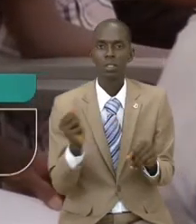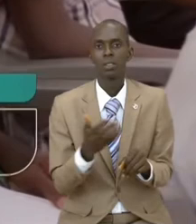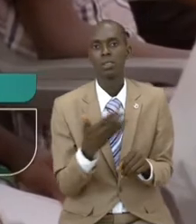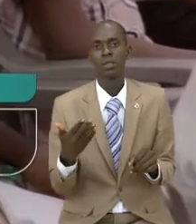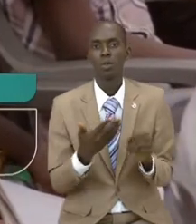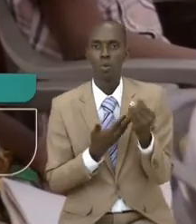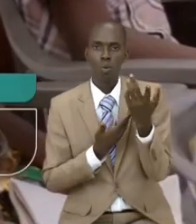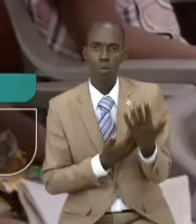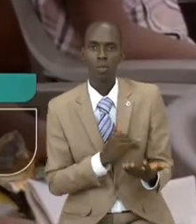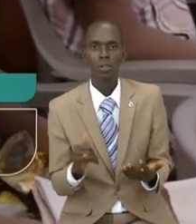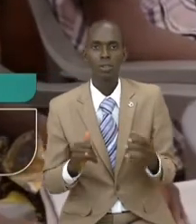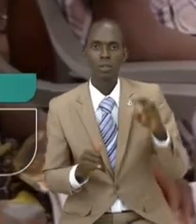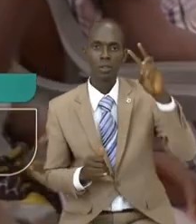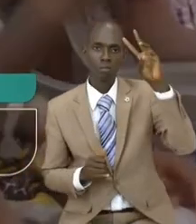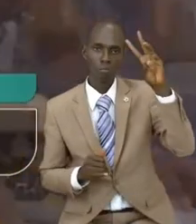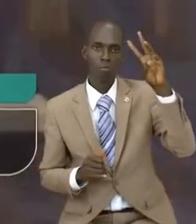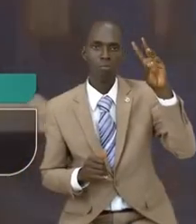Waiting.